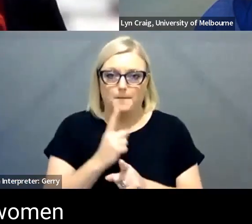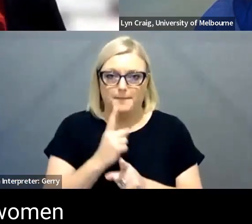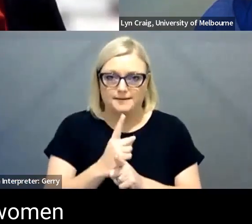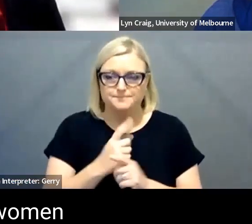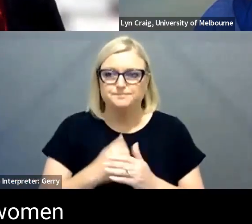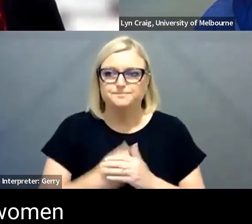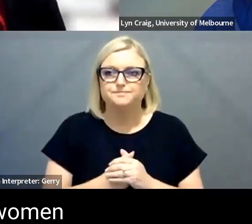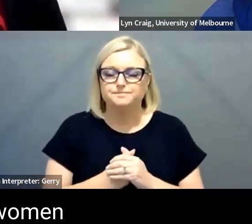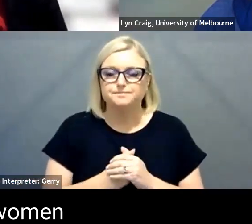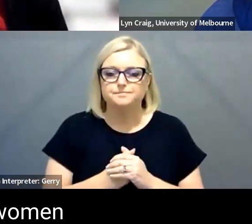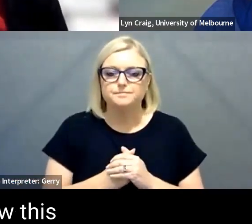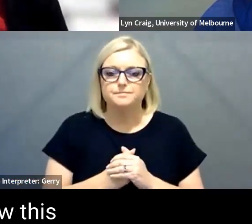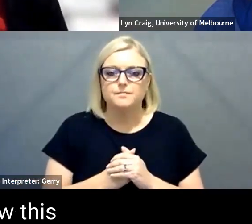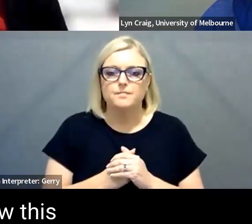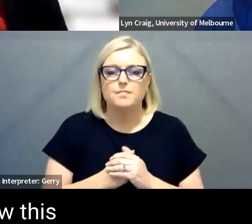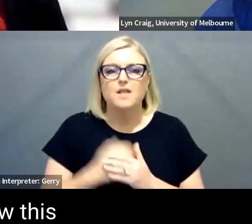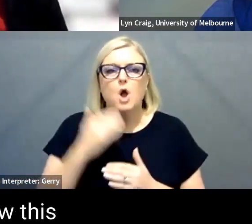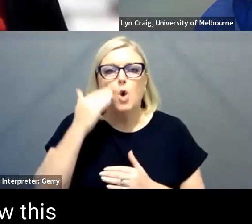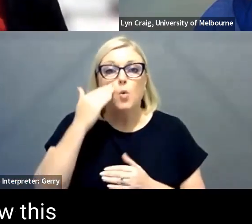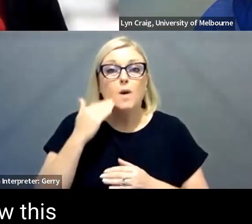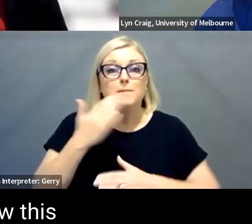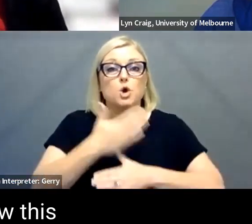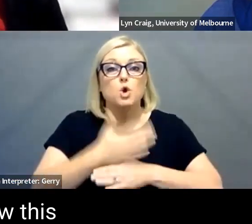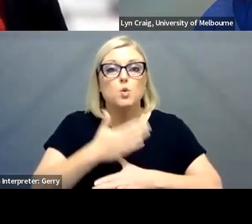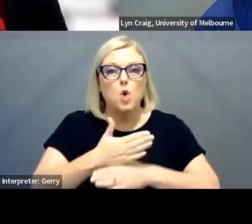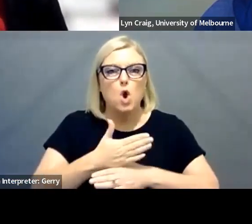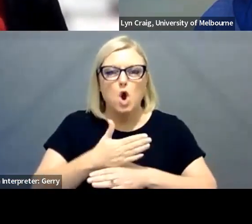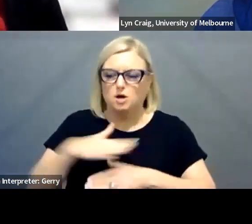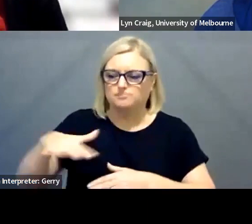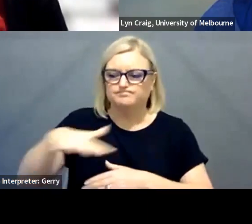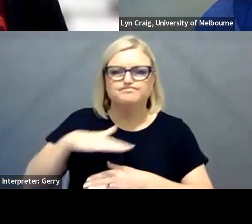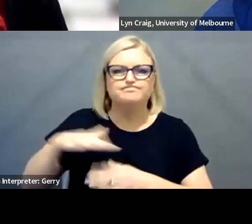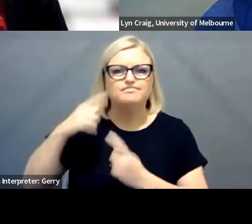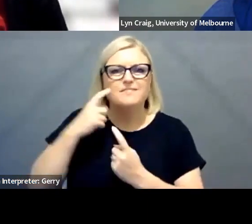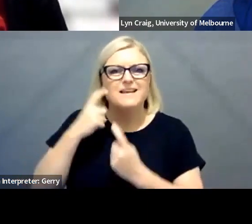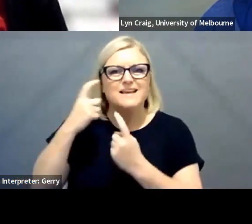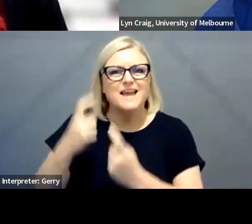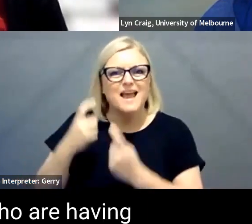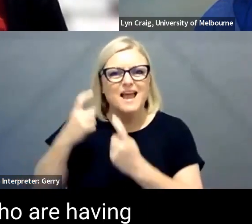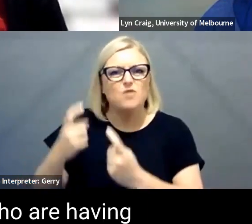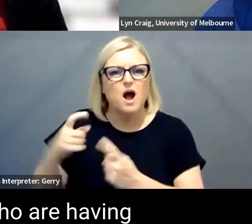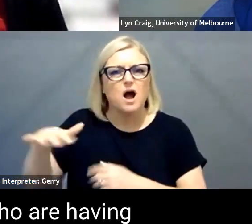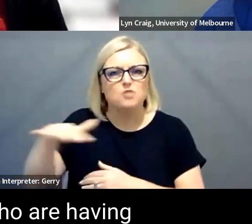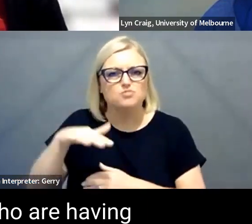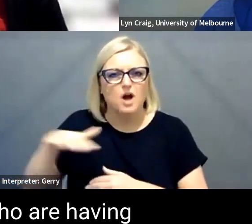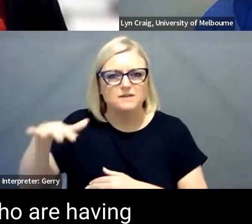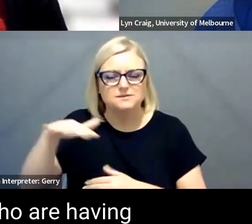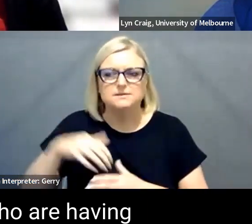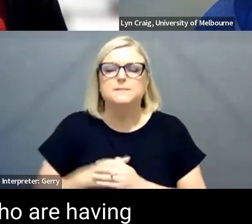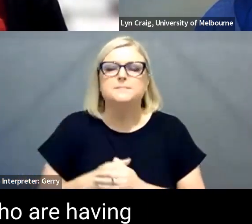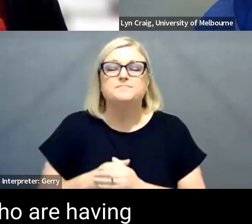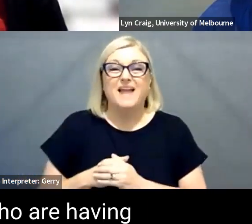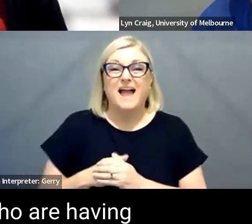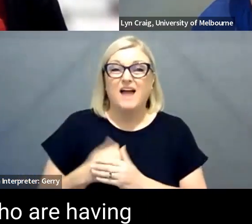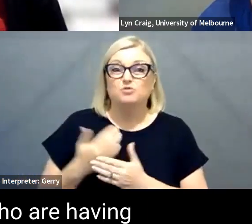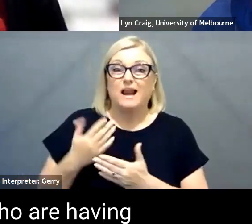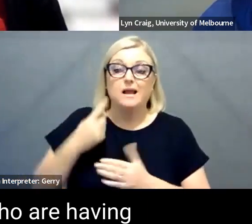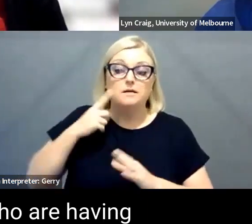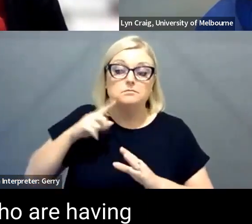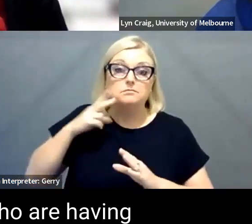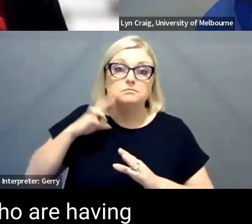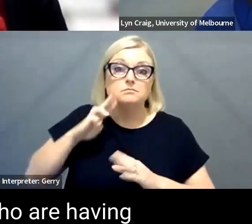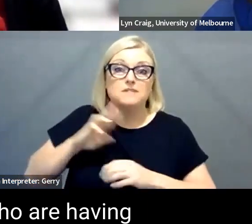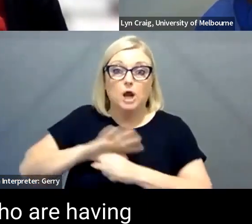in caring sectors, and we saw this also during COVID, is that it's a double whammy, because others who are